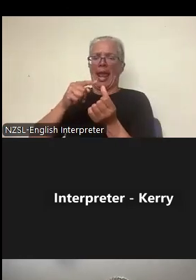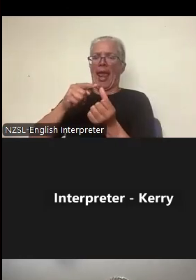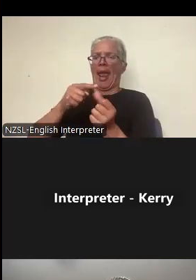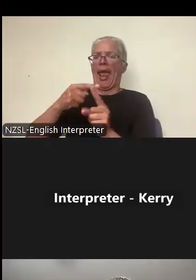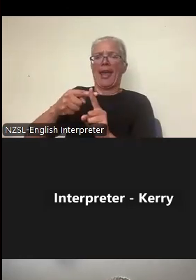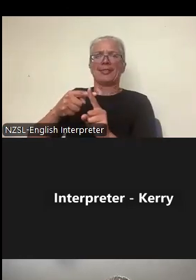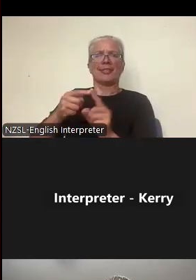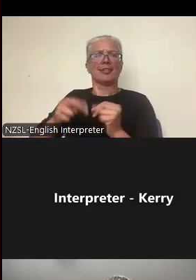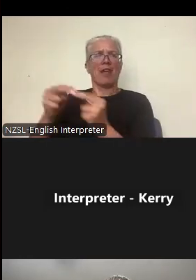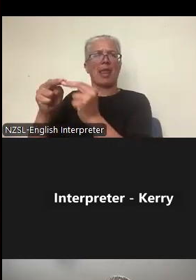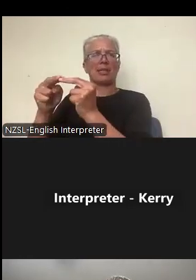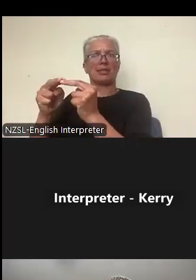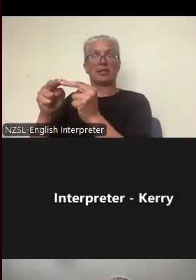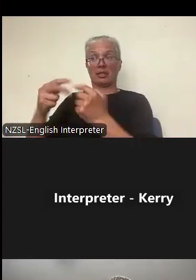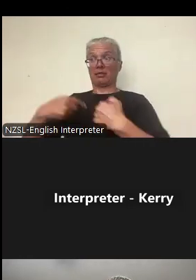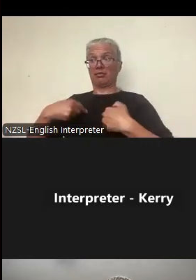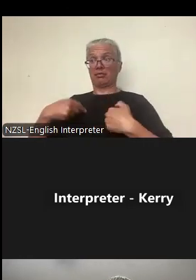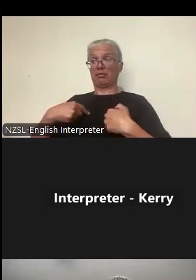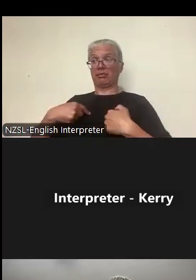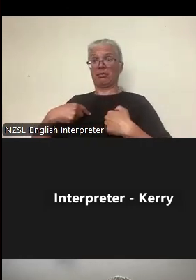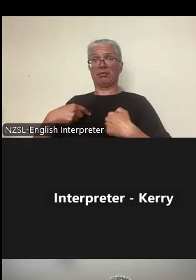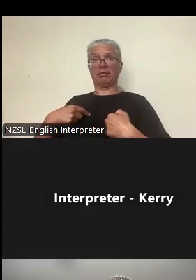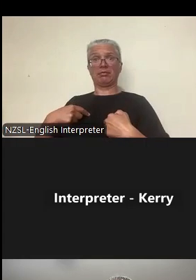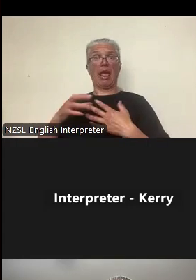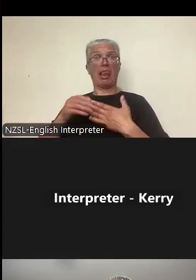has a huge effect size.